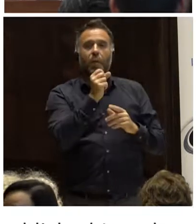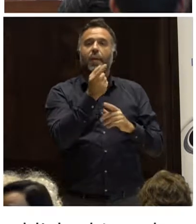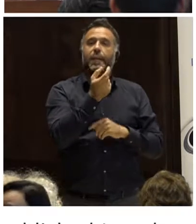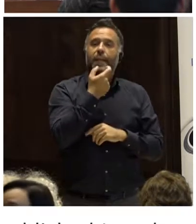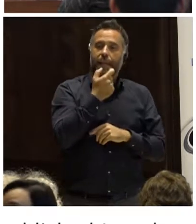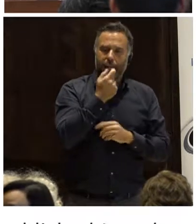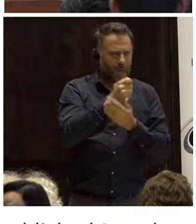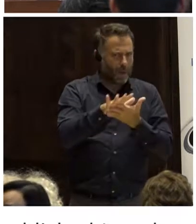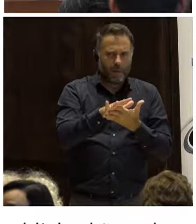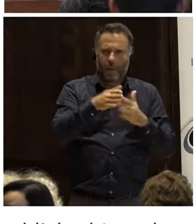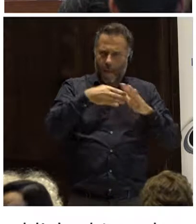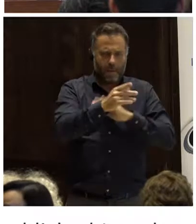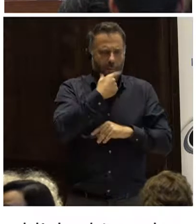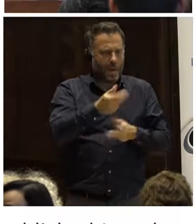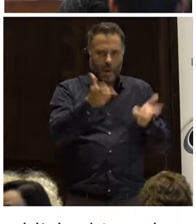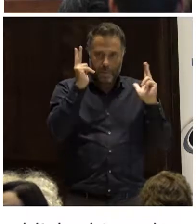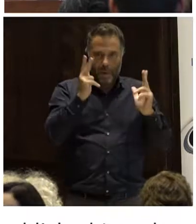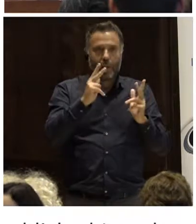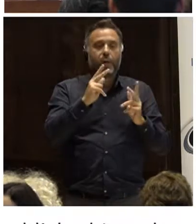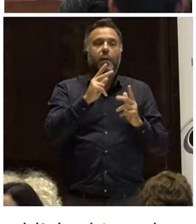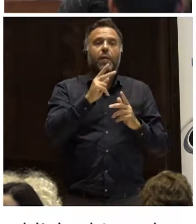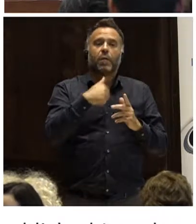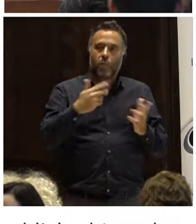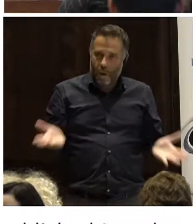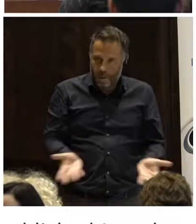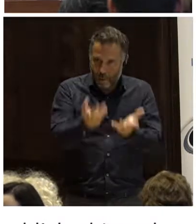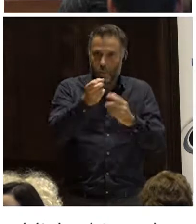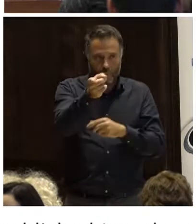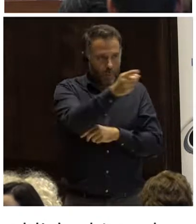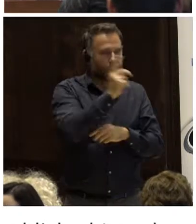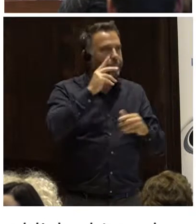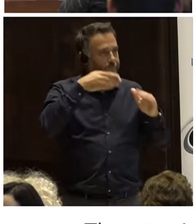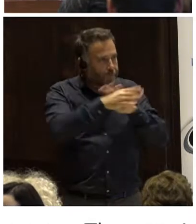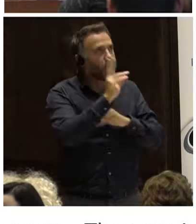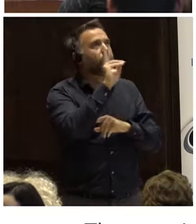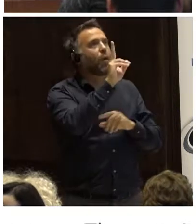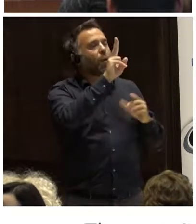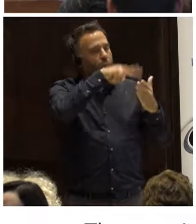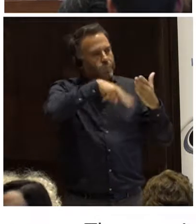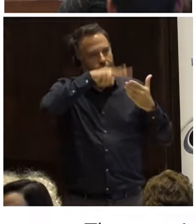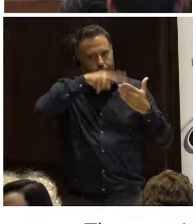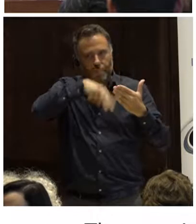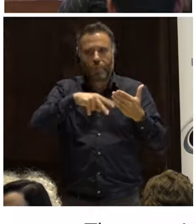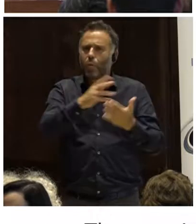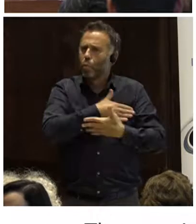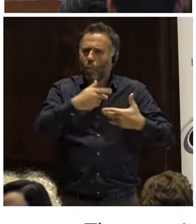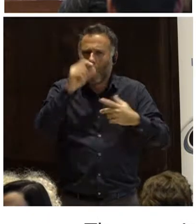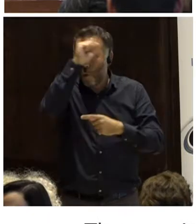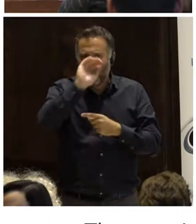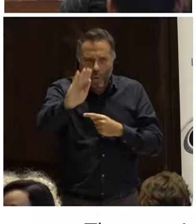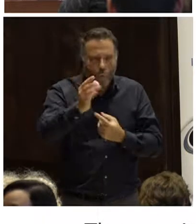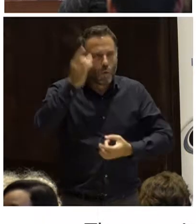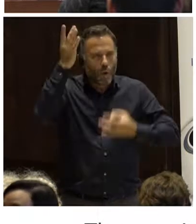you are welcome to read it and to write to us your comment. You're very, very